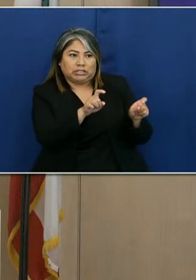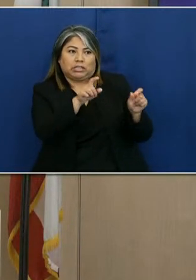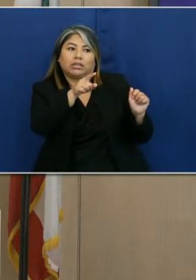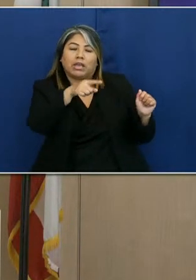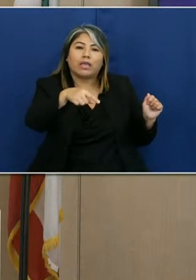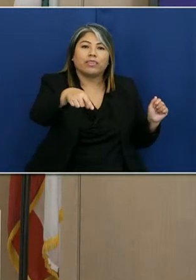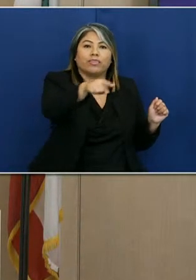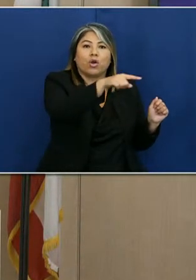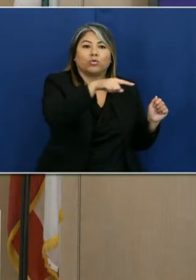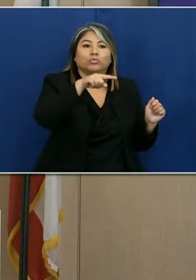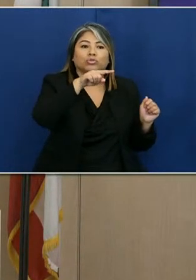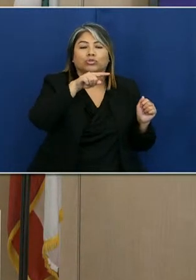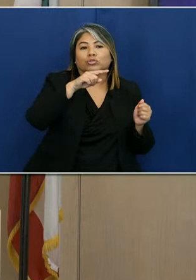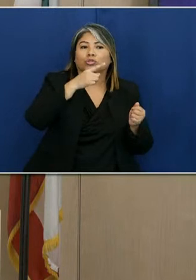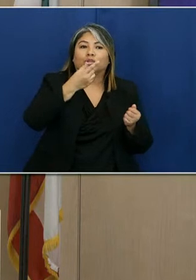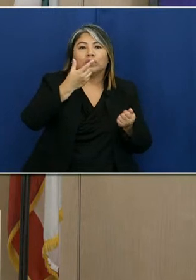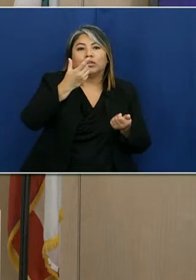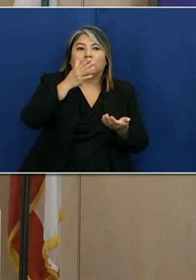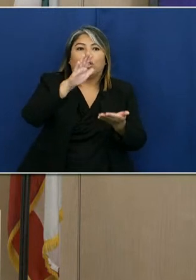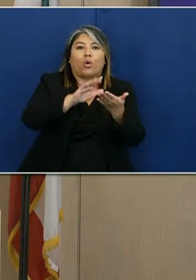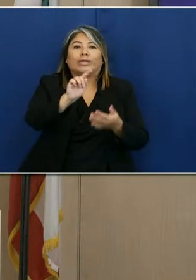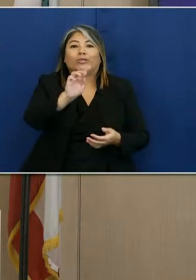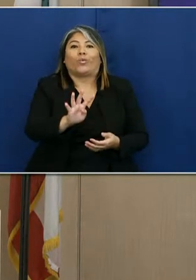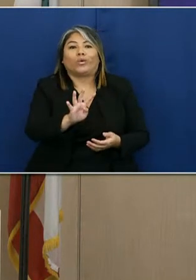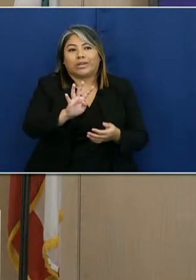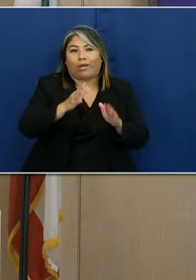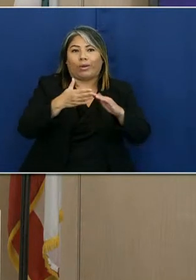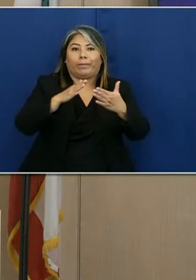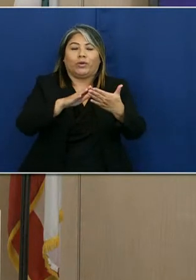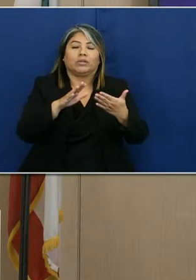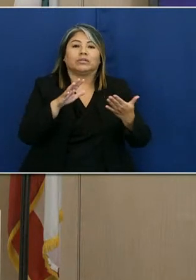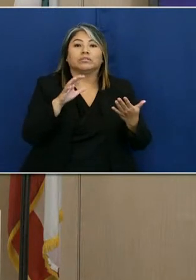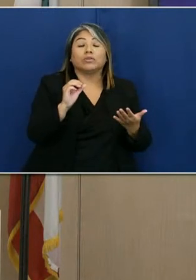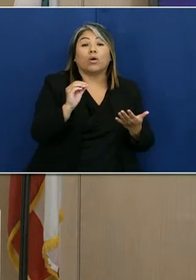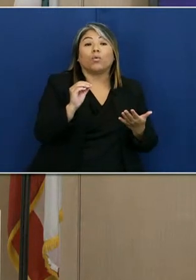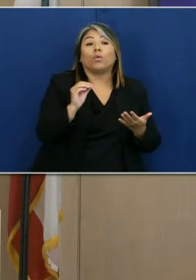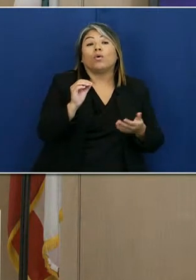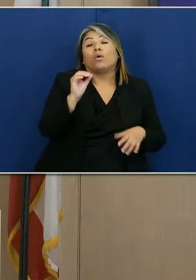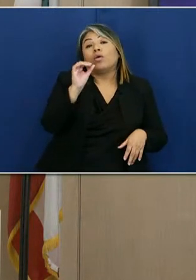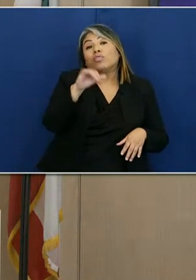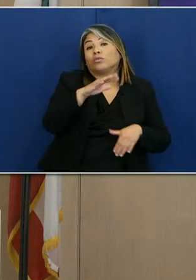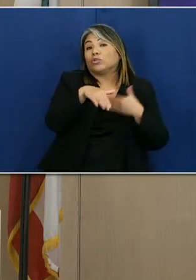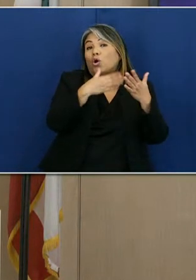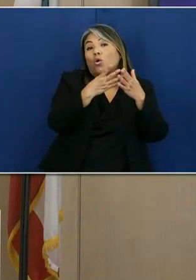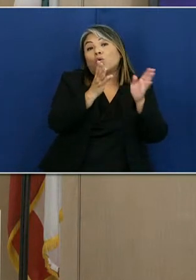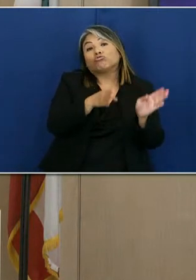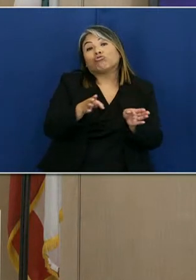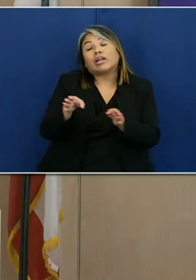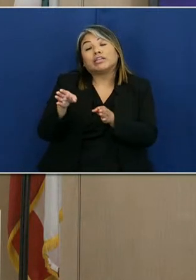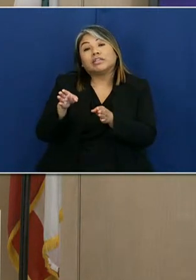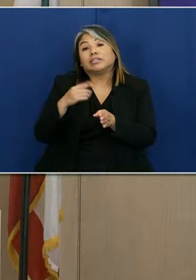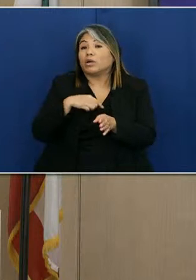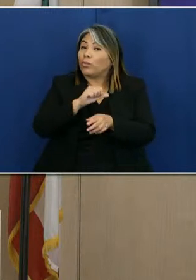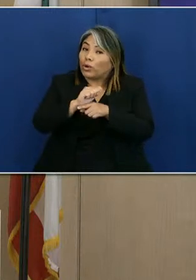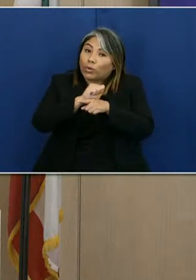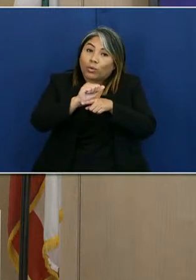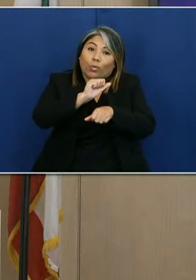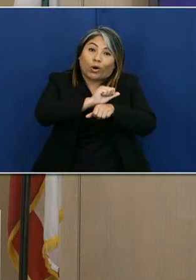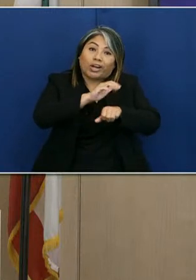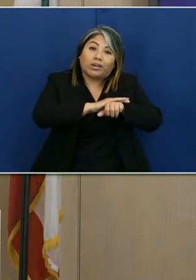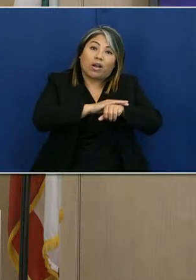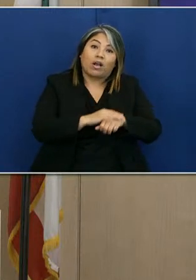those lowest quartile communities. So those are all strategies that we are working